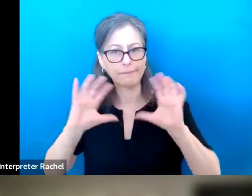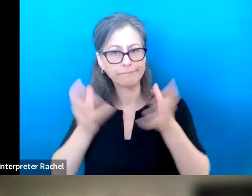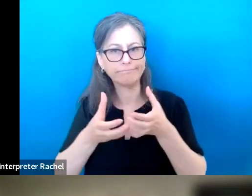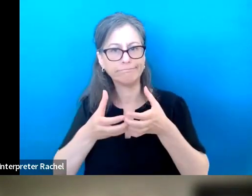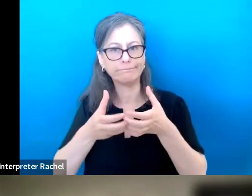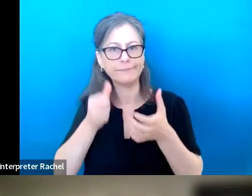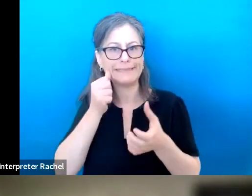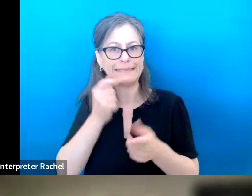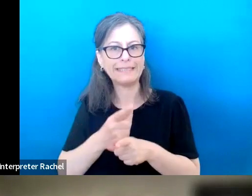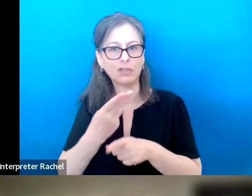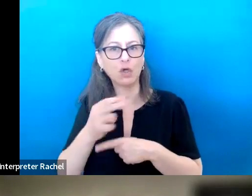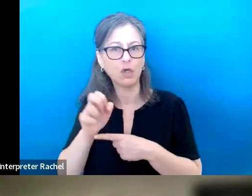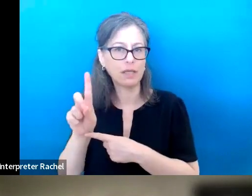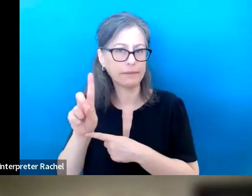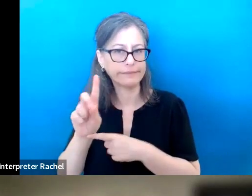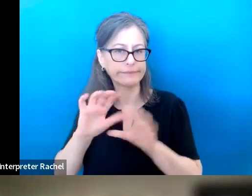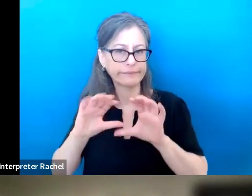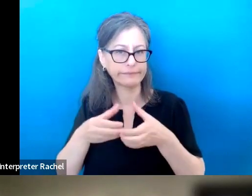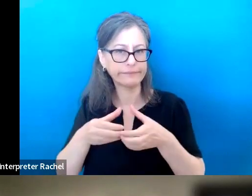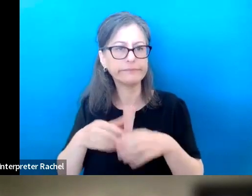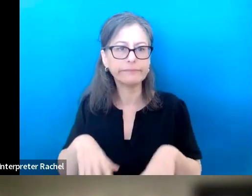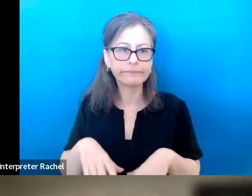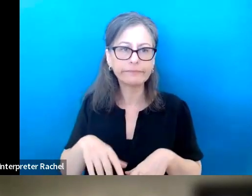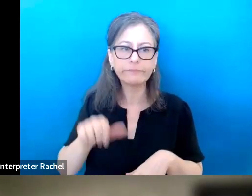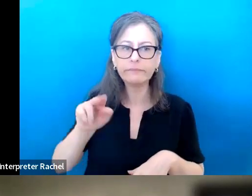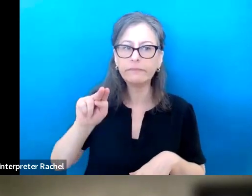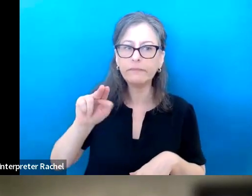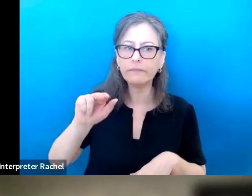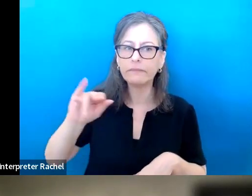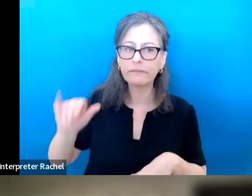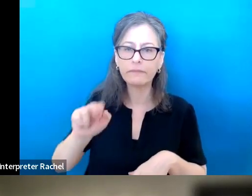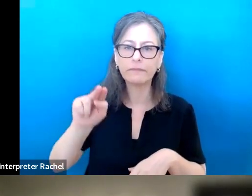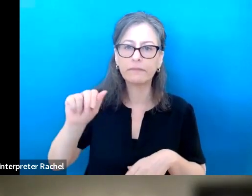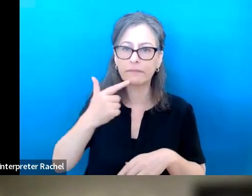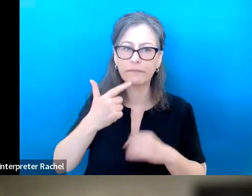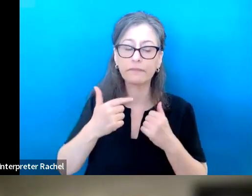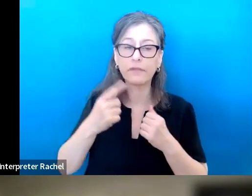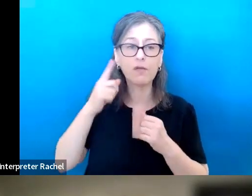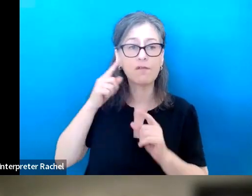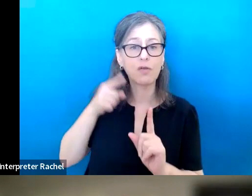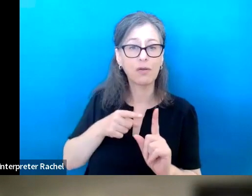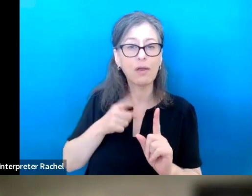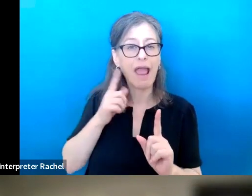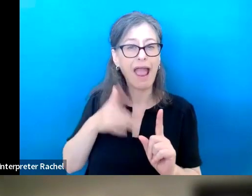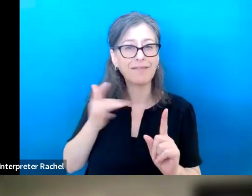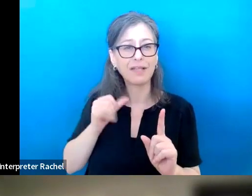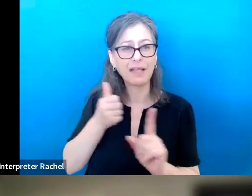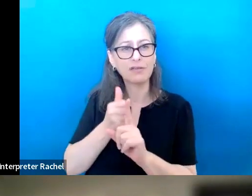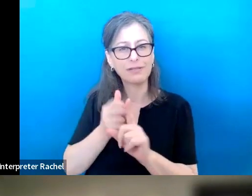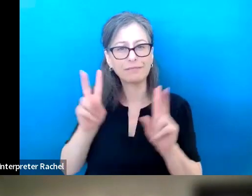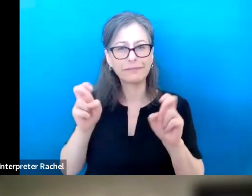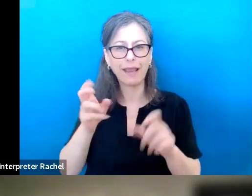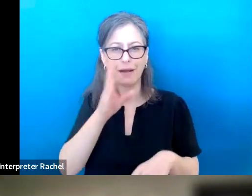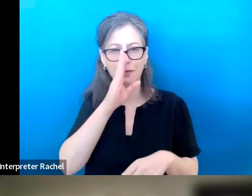this sisterhood. Yeah. I think with her, I almost feel like she's the straight man in the